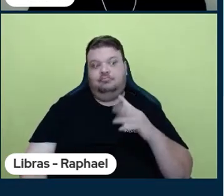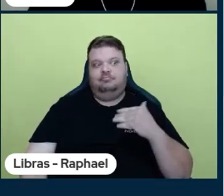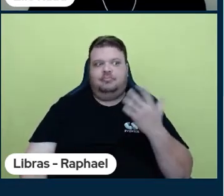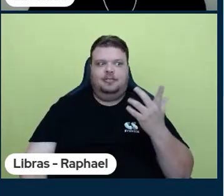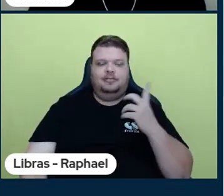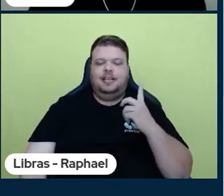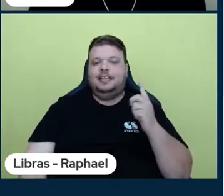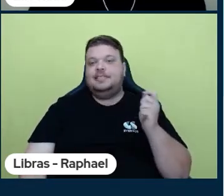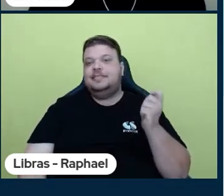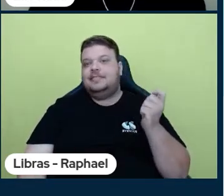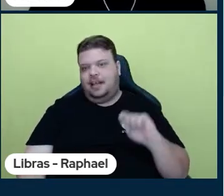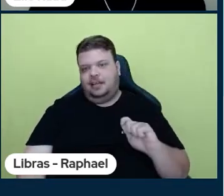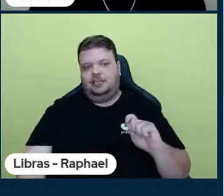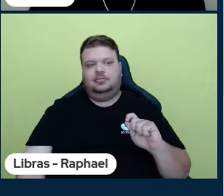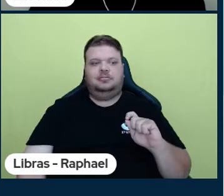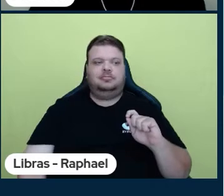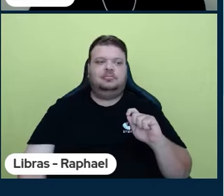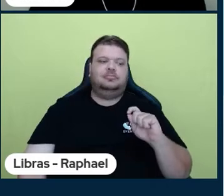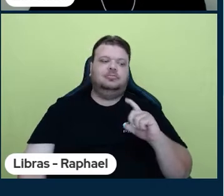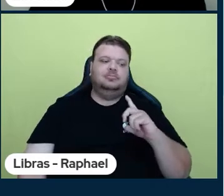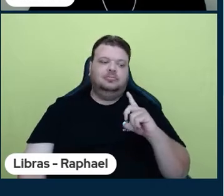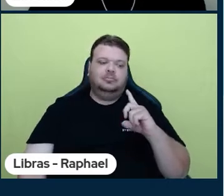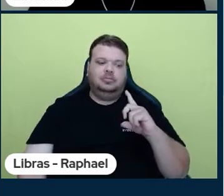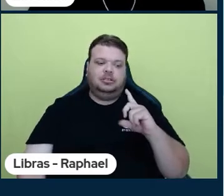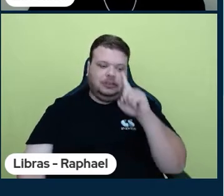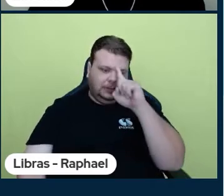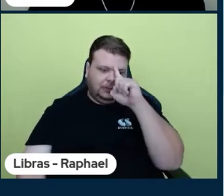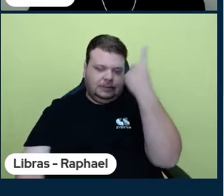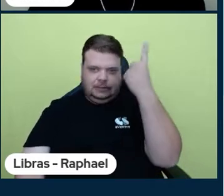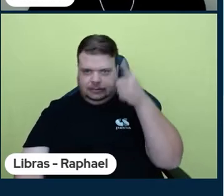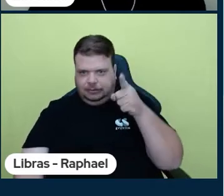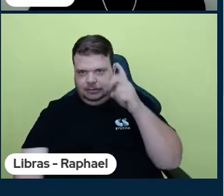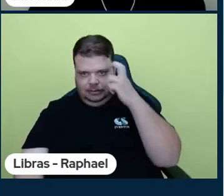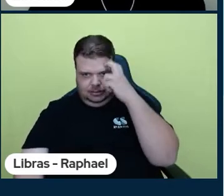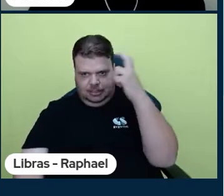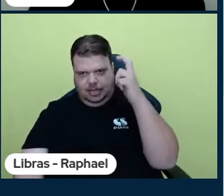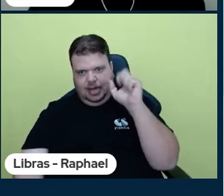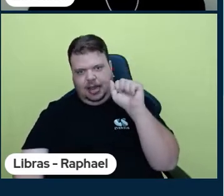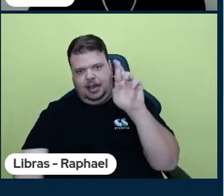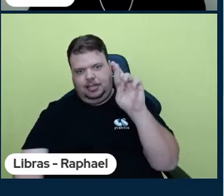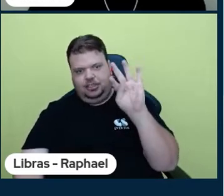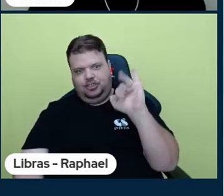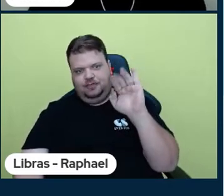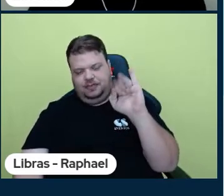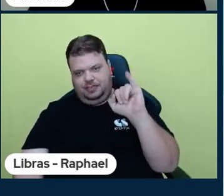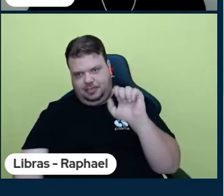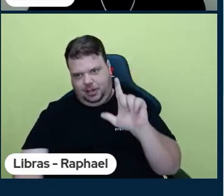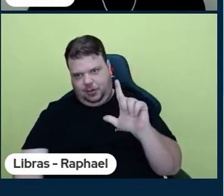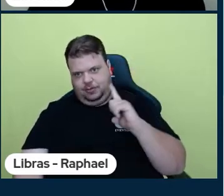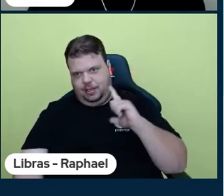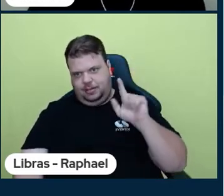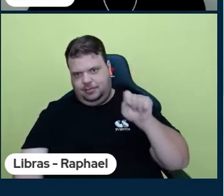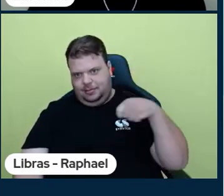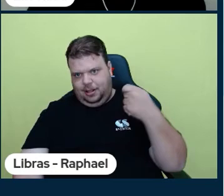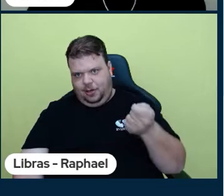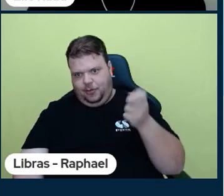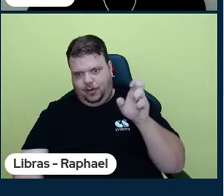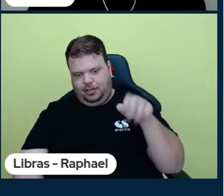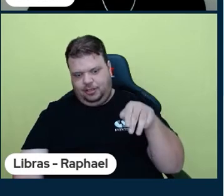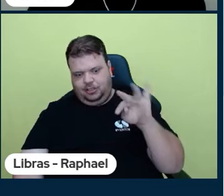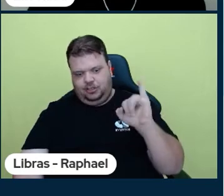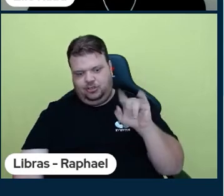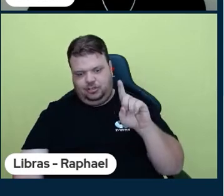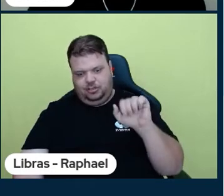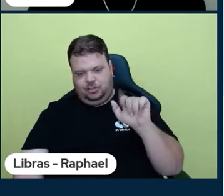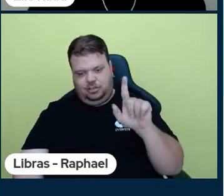of code and we attach this snippet of code, which we call structured data. This is a JSON LD format, and add